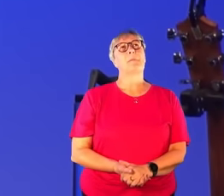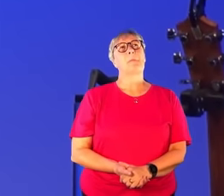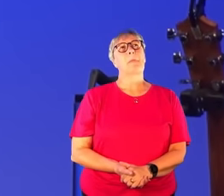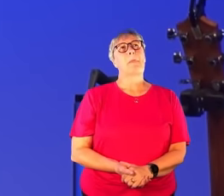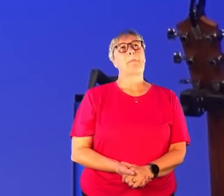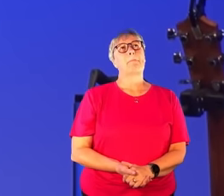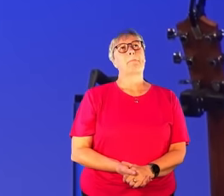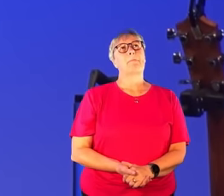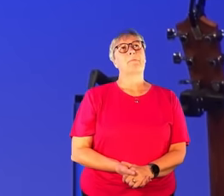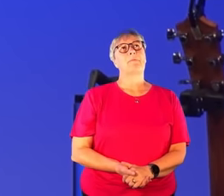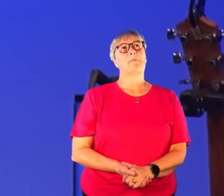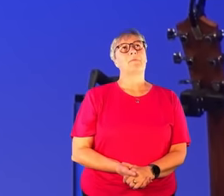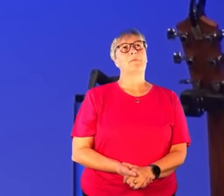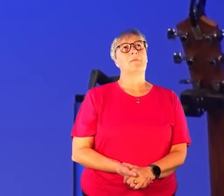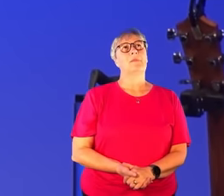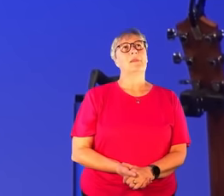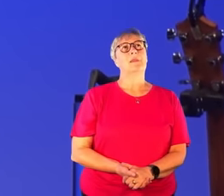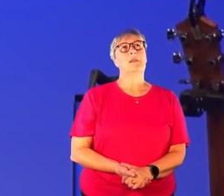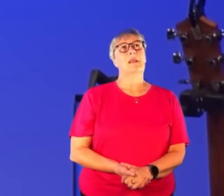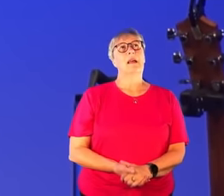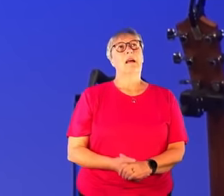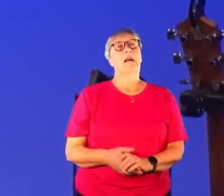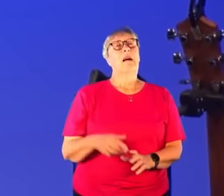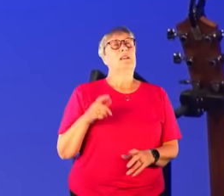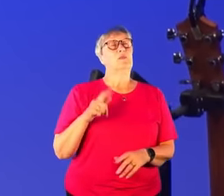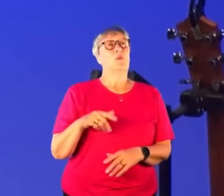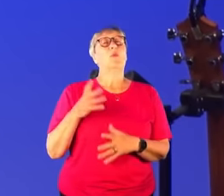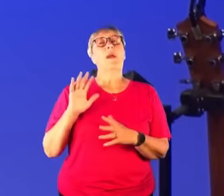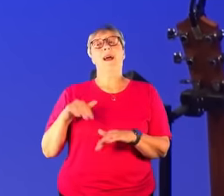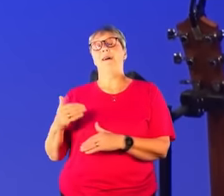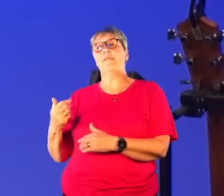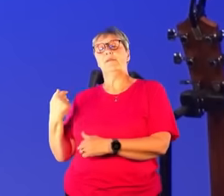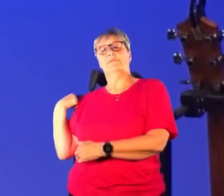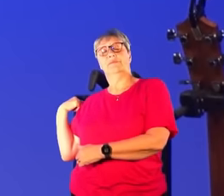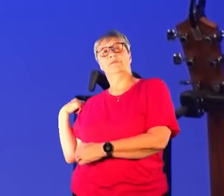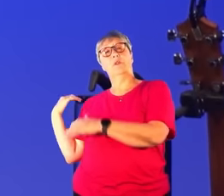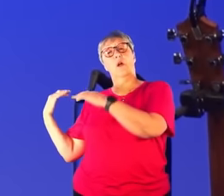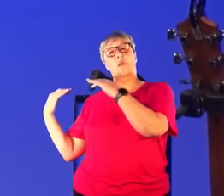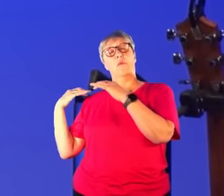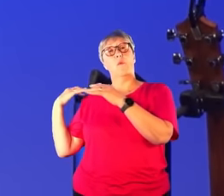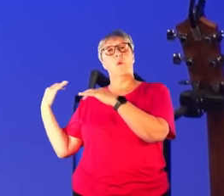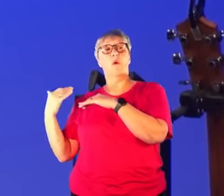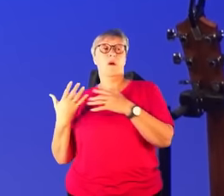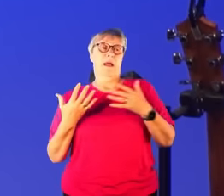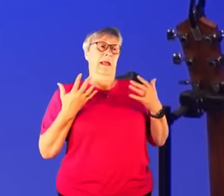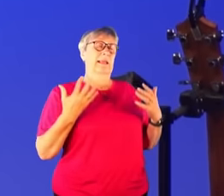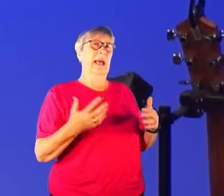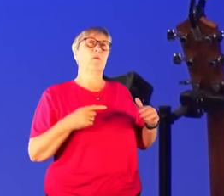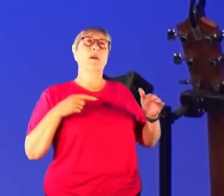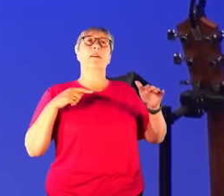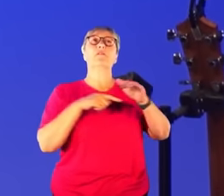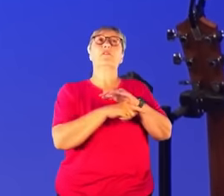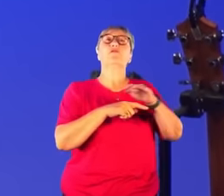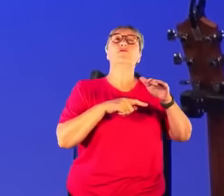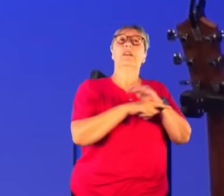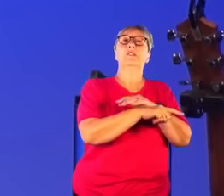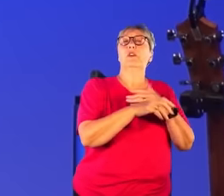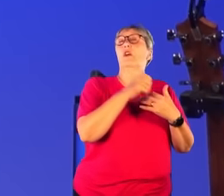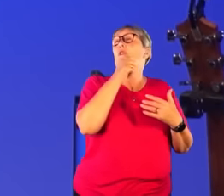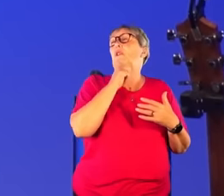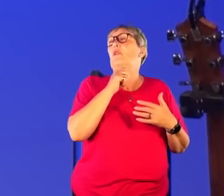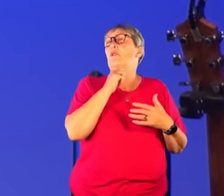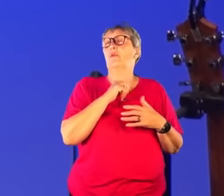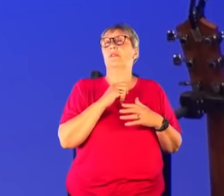that he touches upon the modern day issue of refugees in our land. So it's a song that can be used